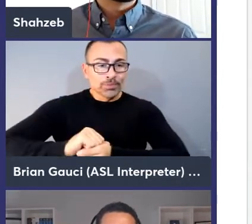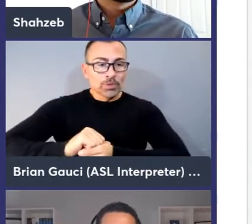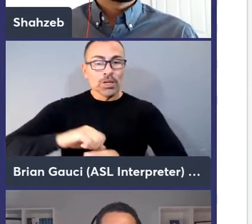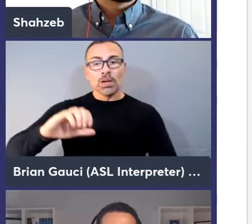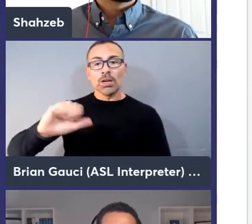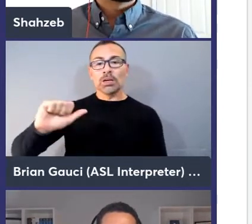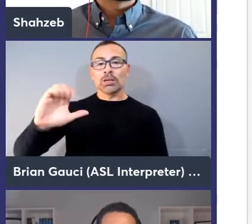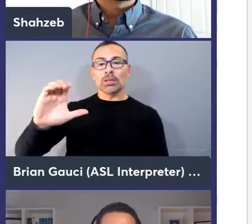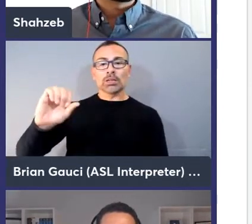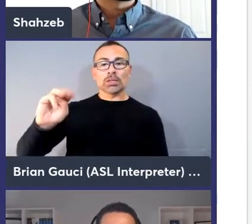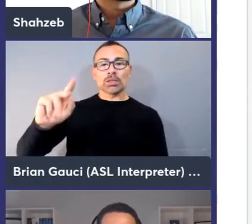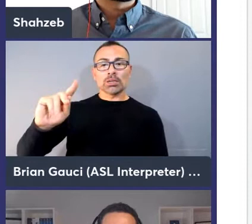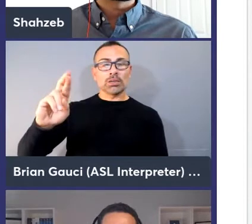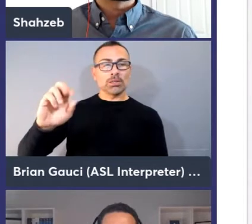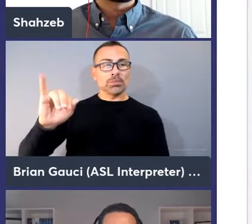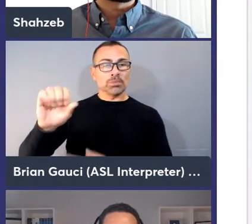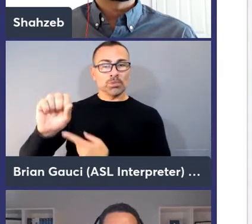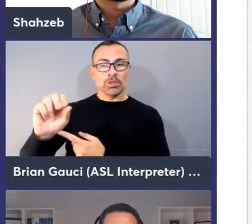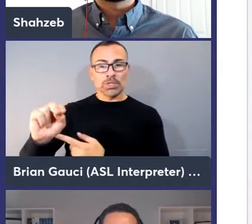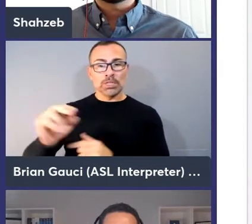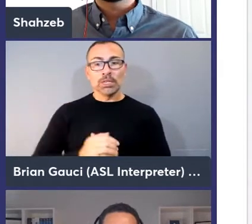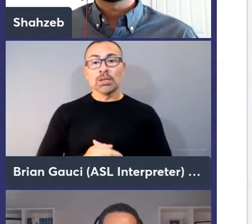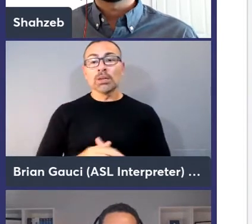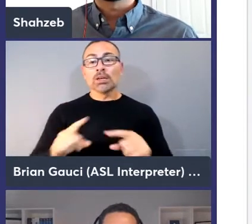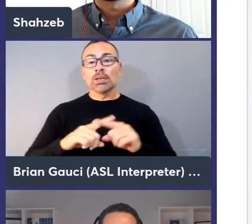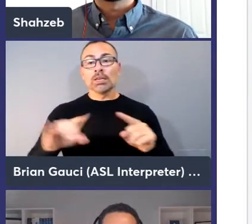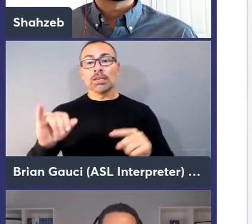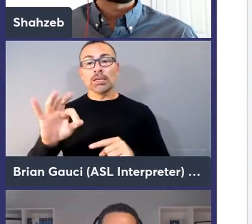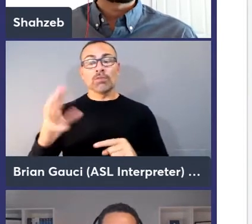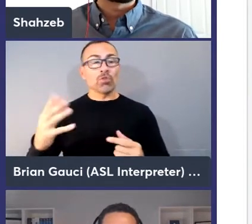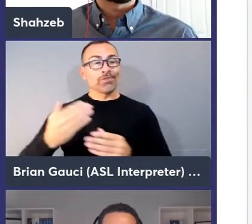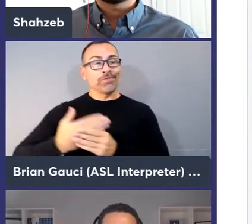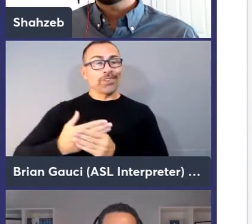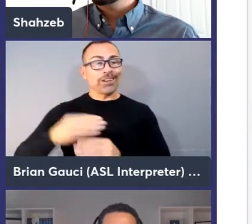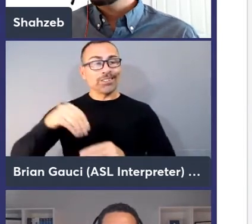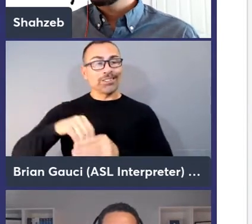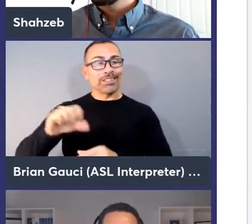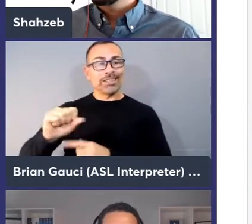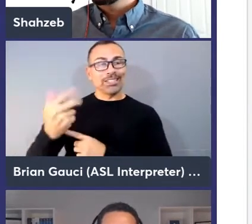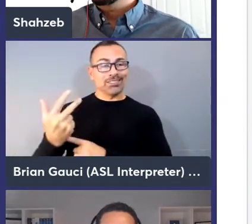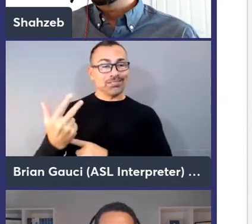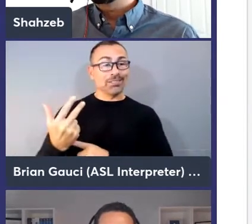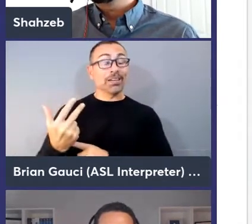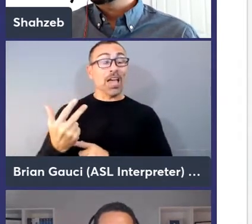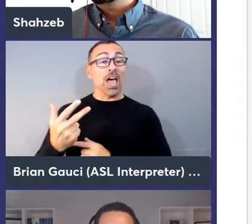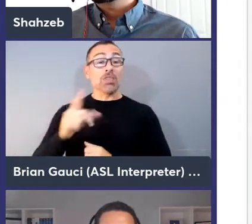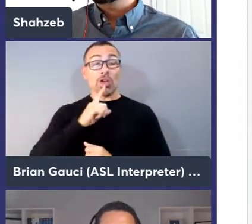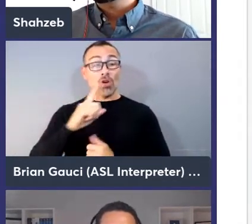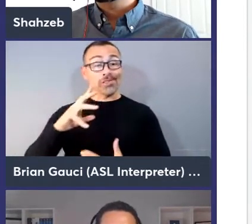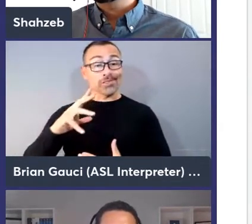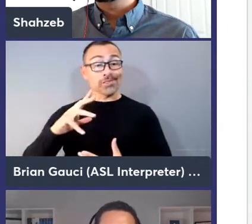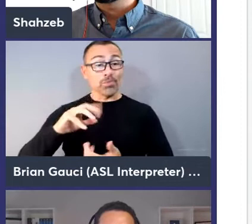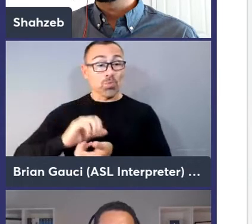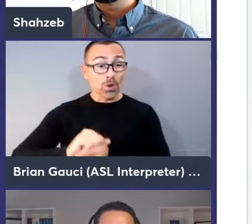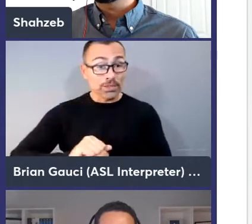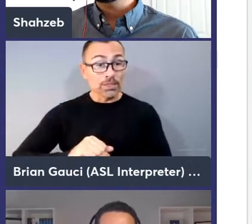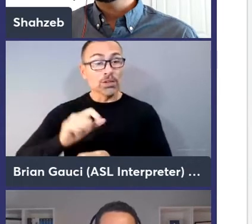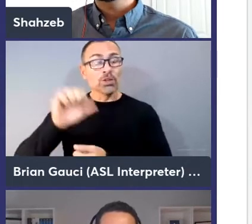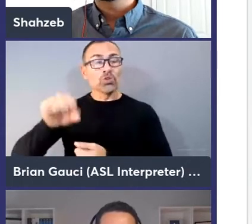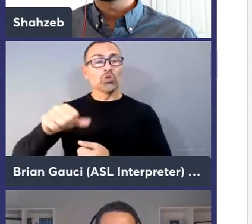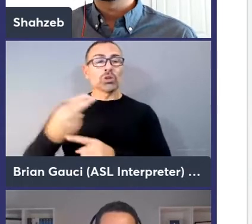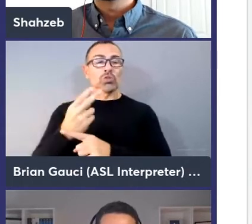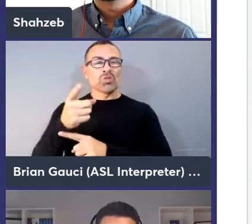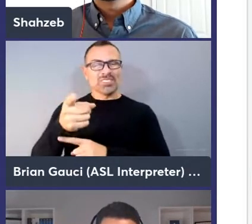your files in the S3 bucket were compressed, you can use any of these options. CSV is the file